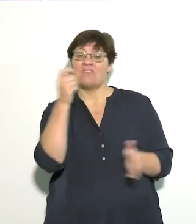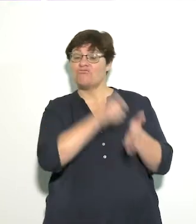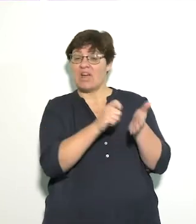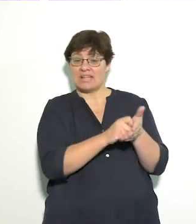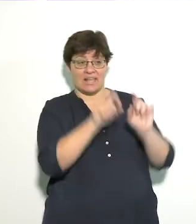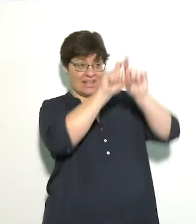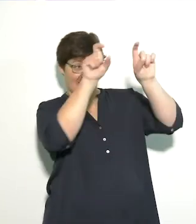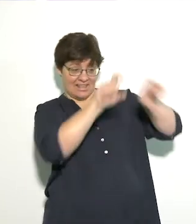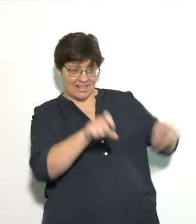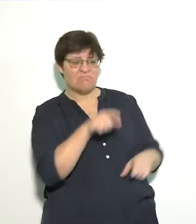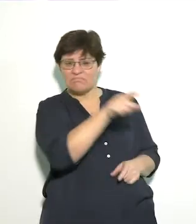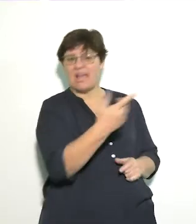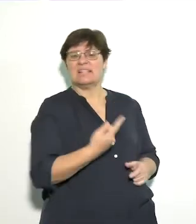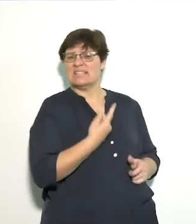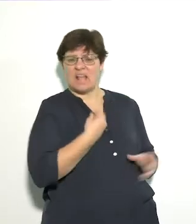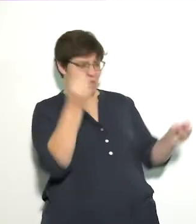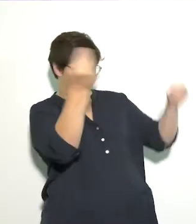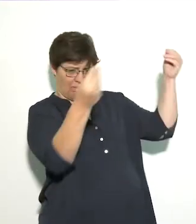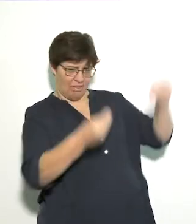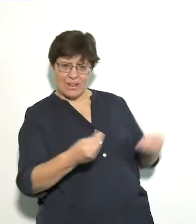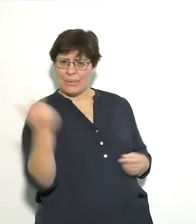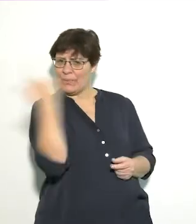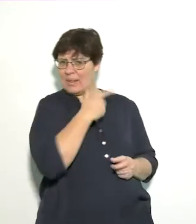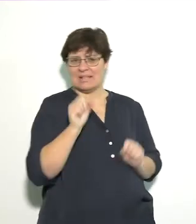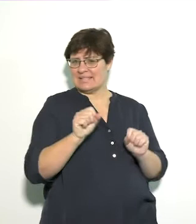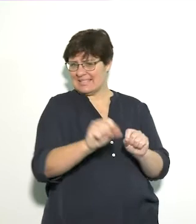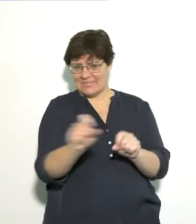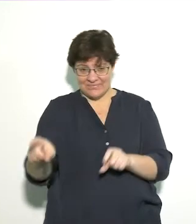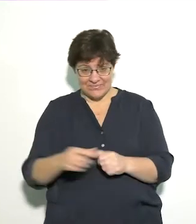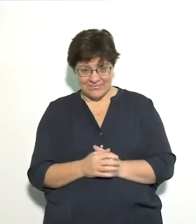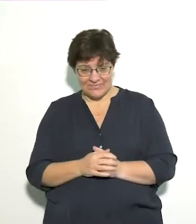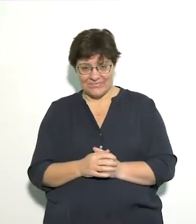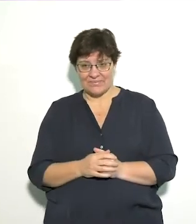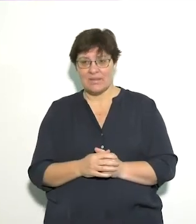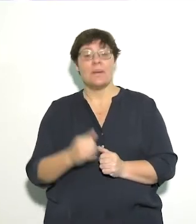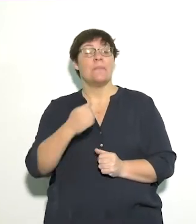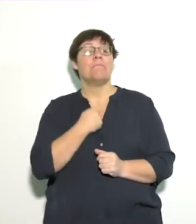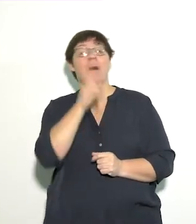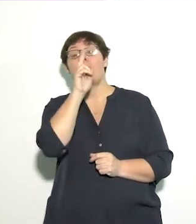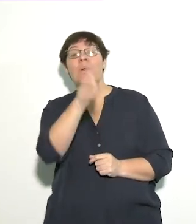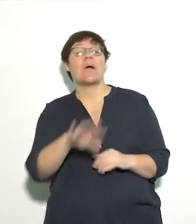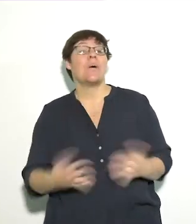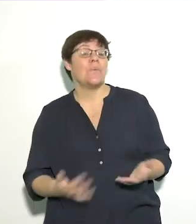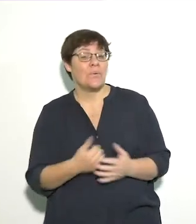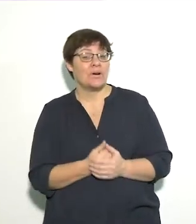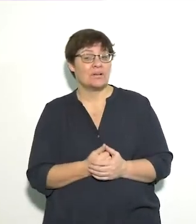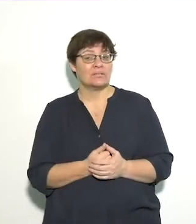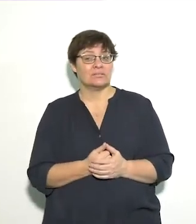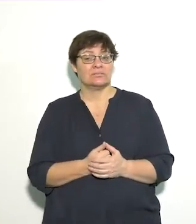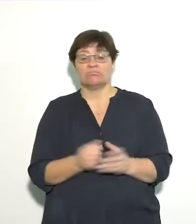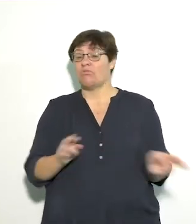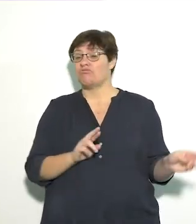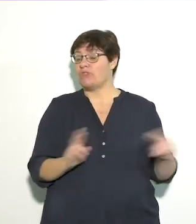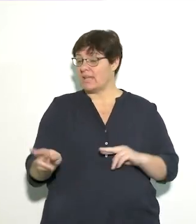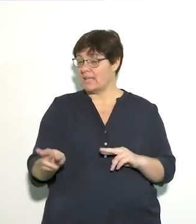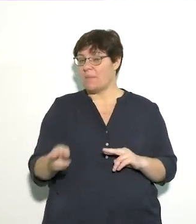handwriting on the front. Your children can decorate the front of their book as well. And this is what my book looks like. So when you